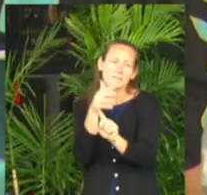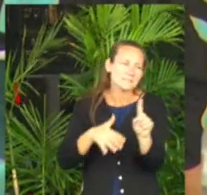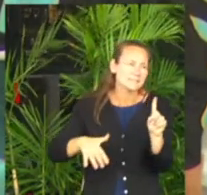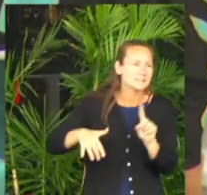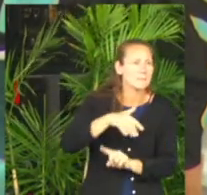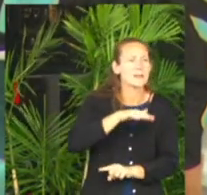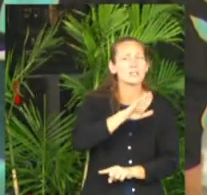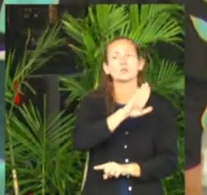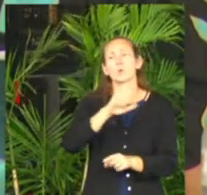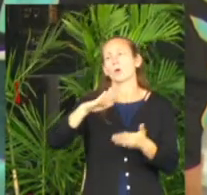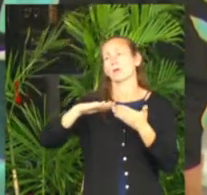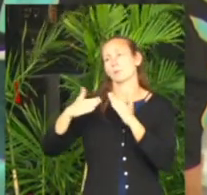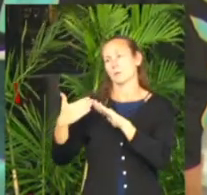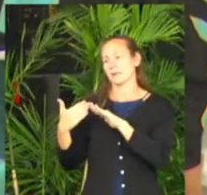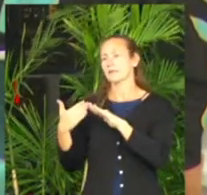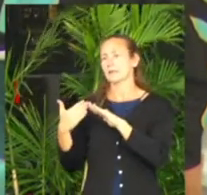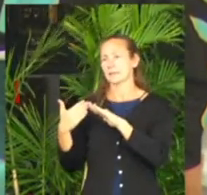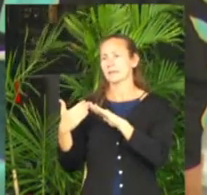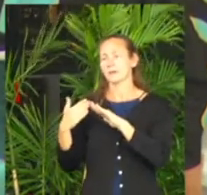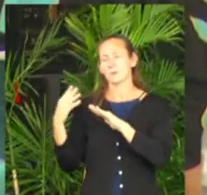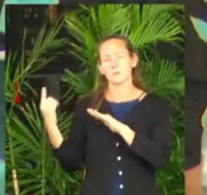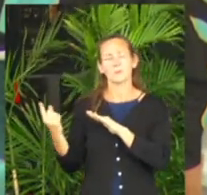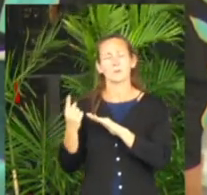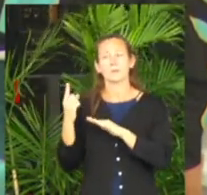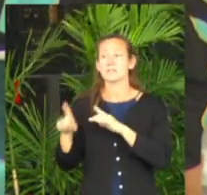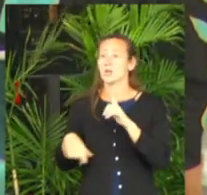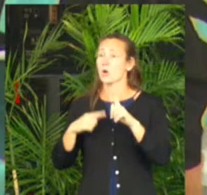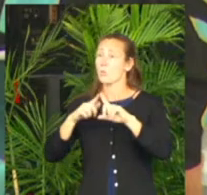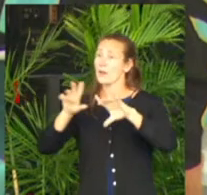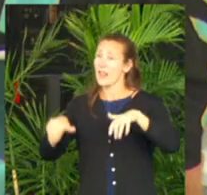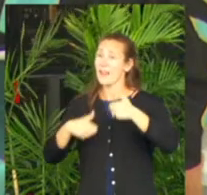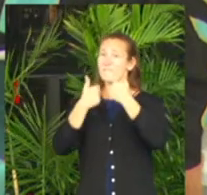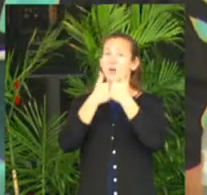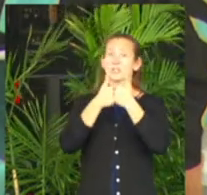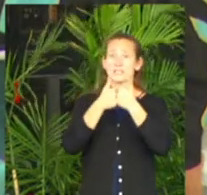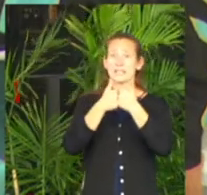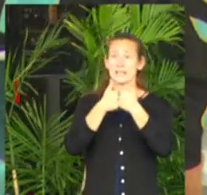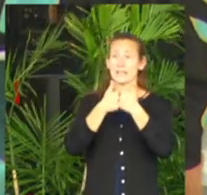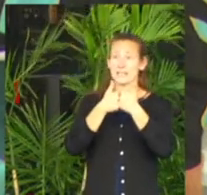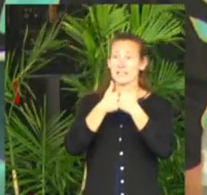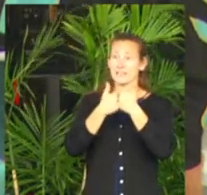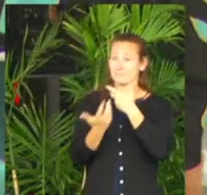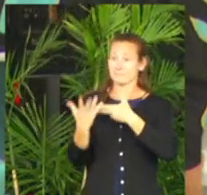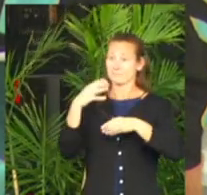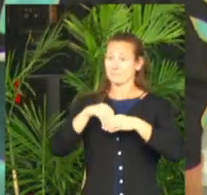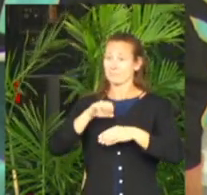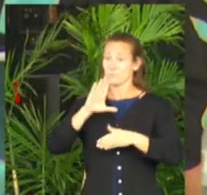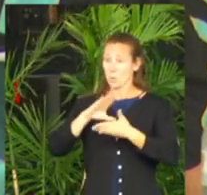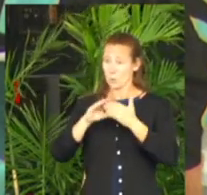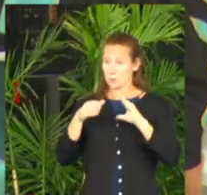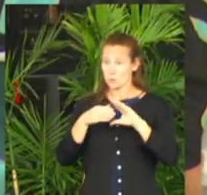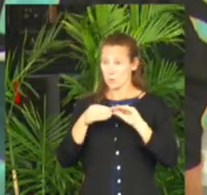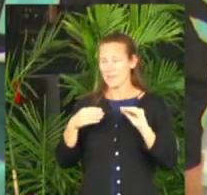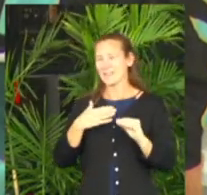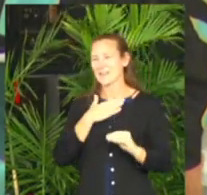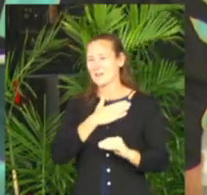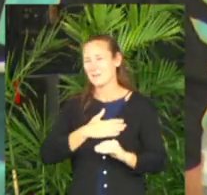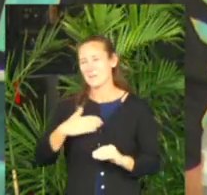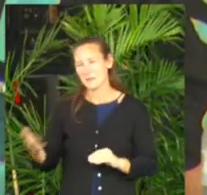your community. And when adversity turns into your origin story, please give us a